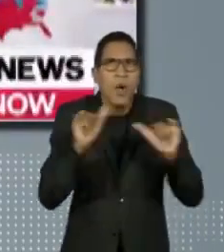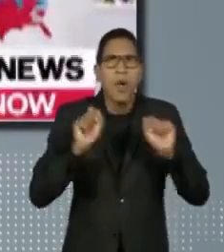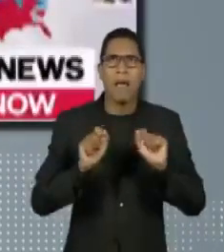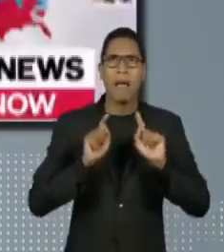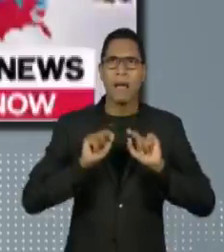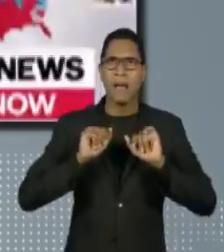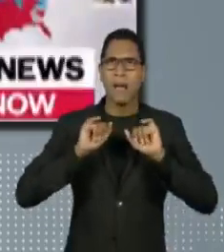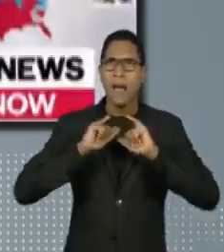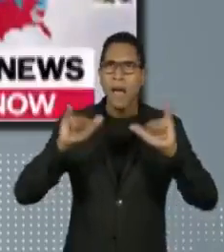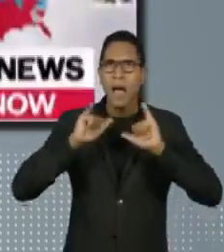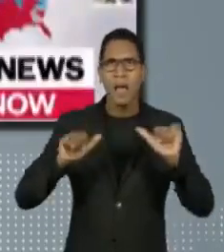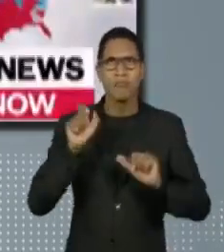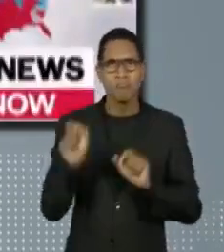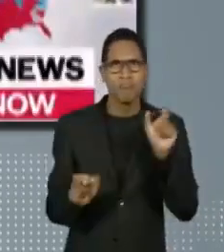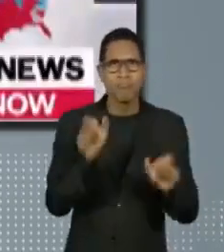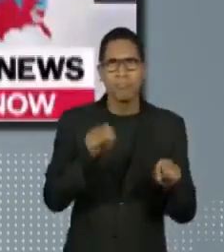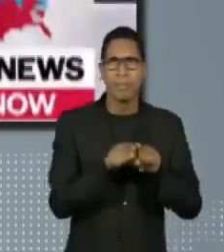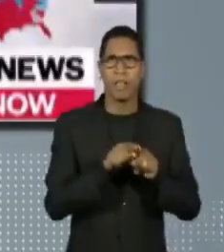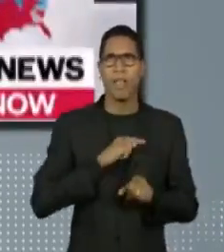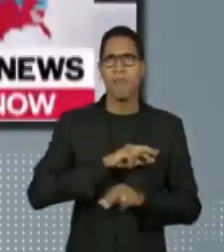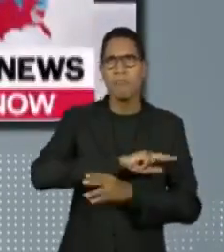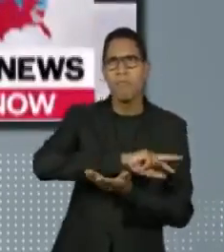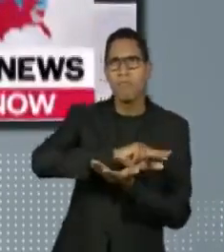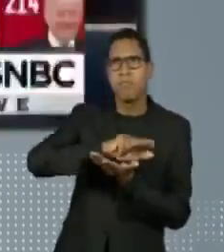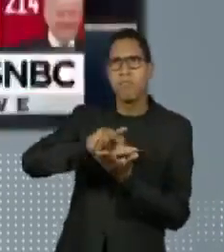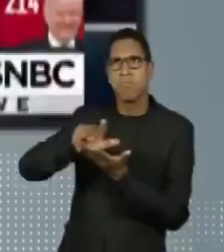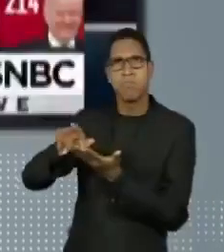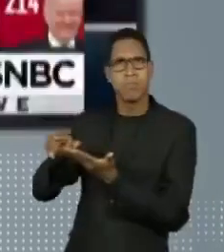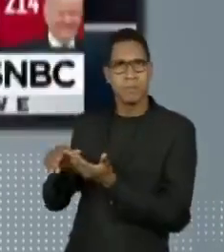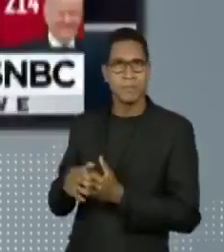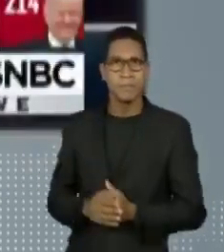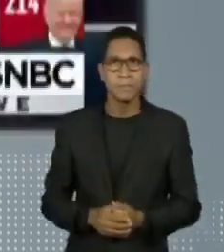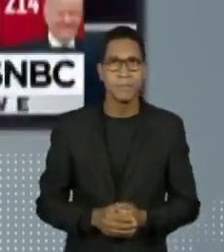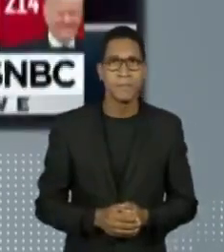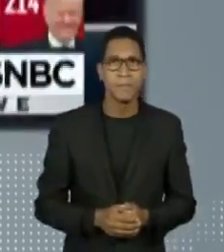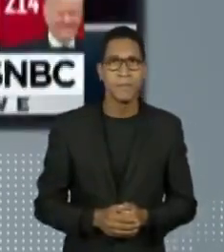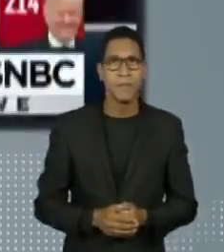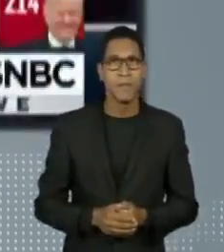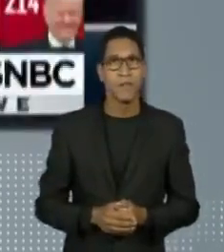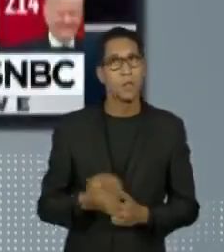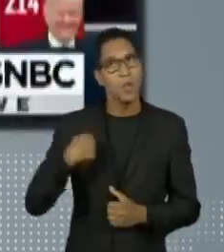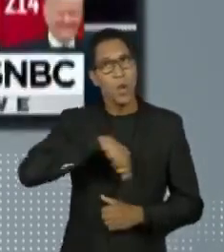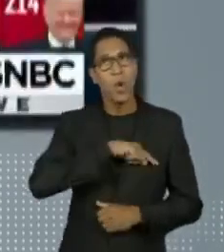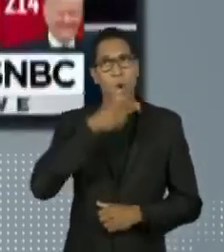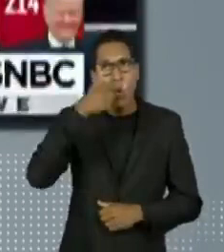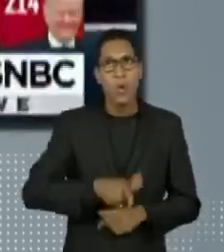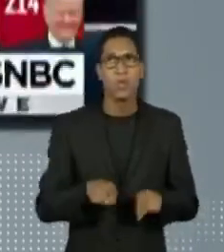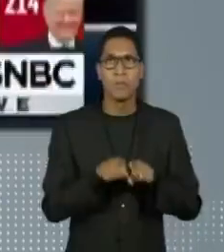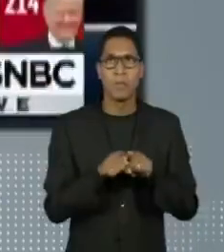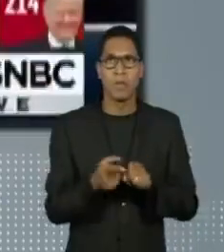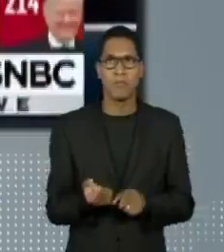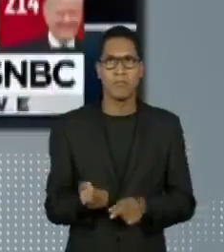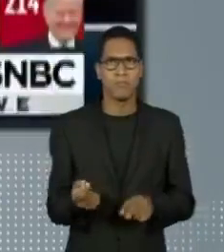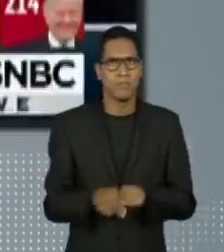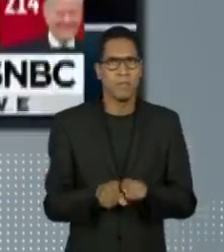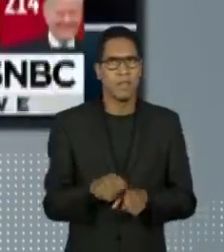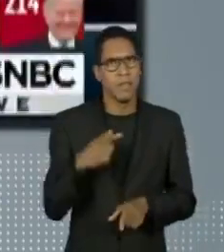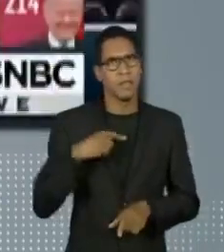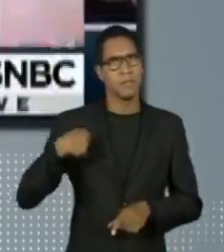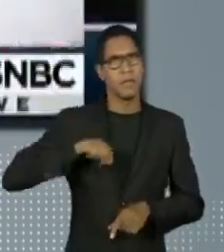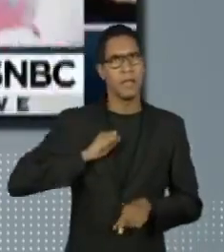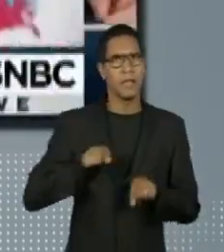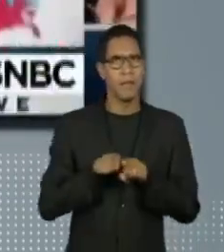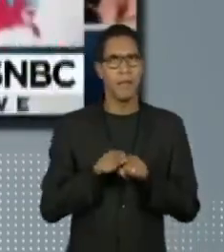his campaign spokespeople unable to provide any evidence. Okay, here we are again in the unusual position of not